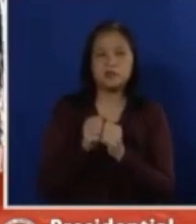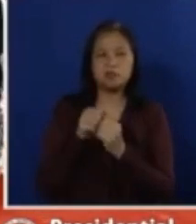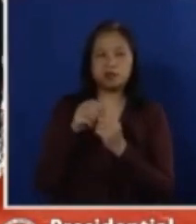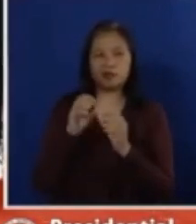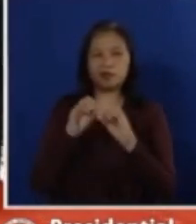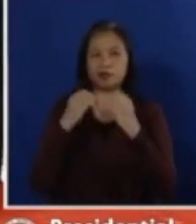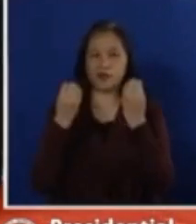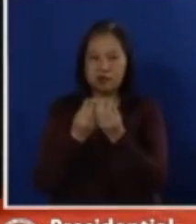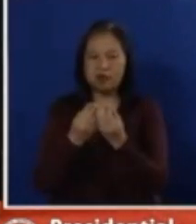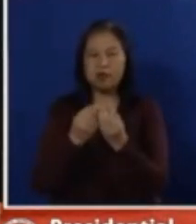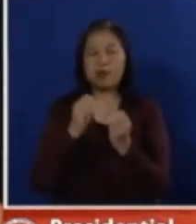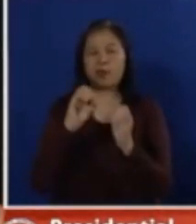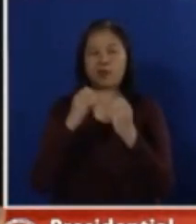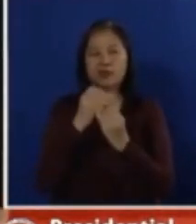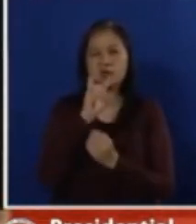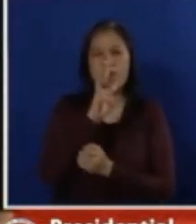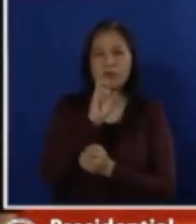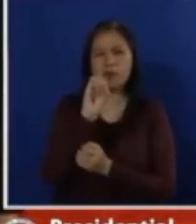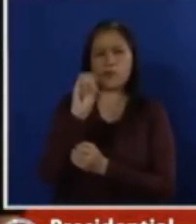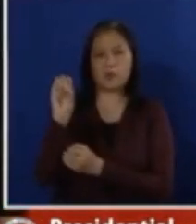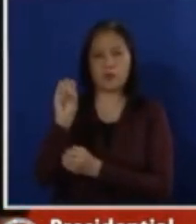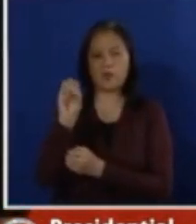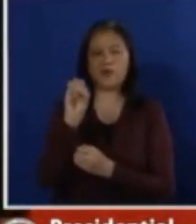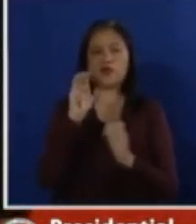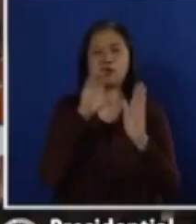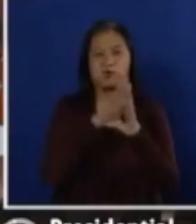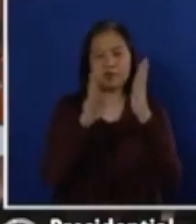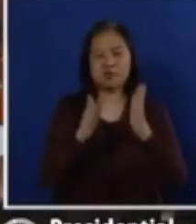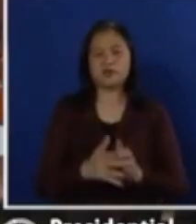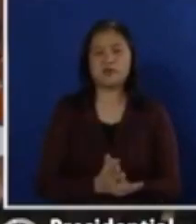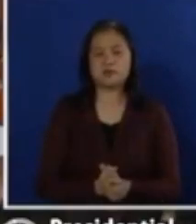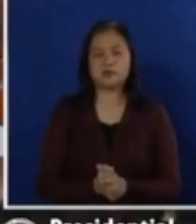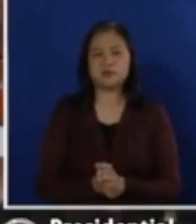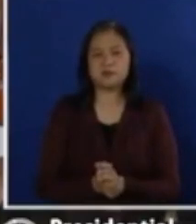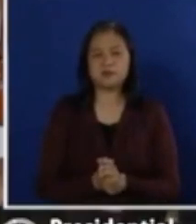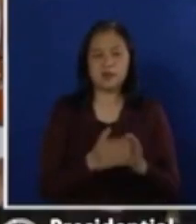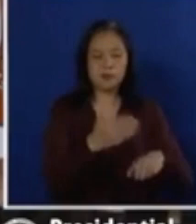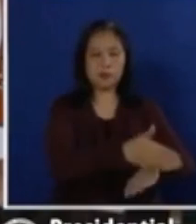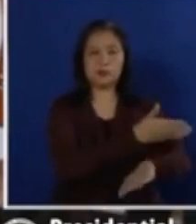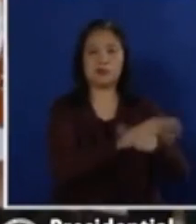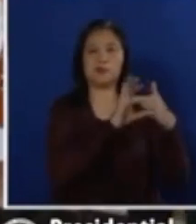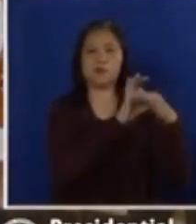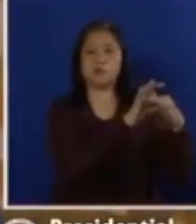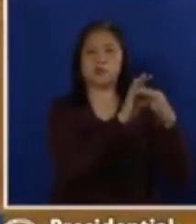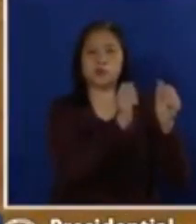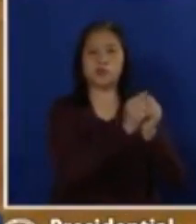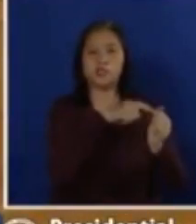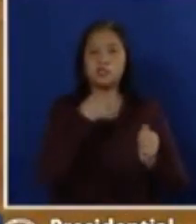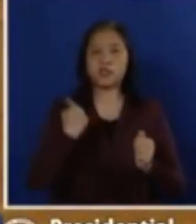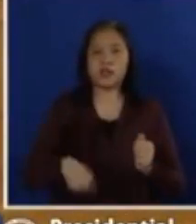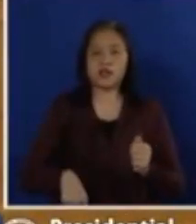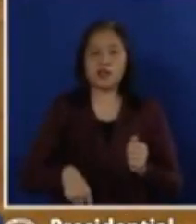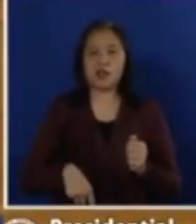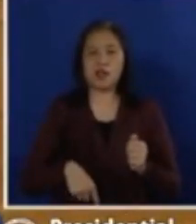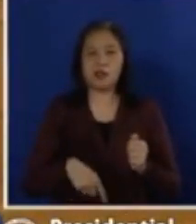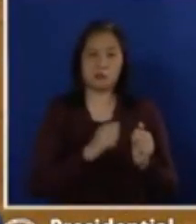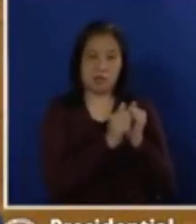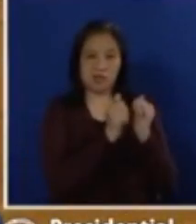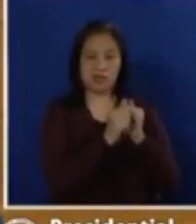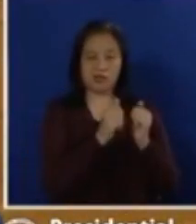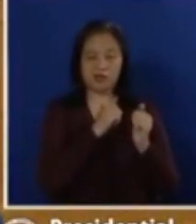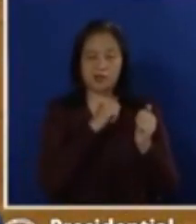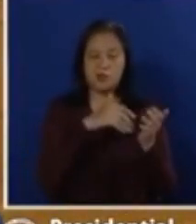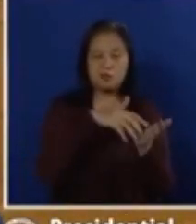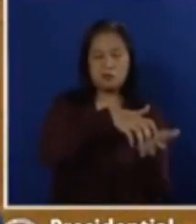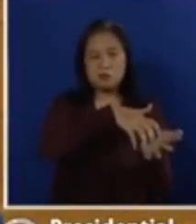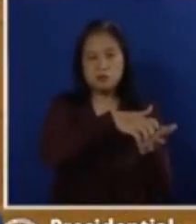organization called Wu Syndicate. Our improved relationship with China, however, does not mean that we will waver